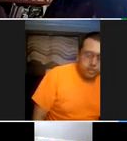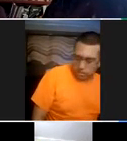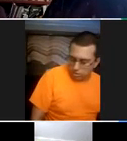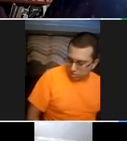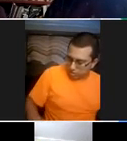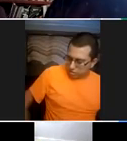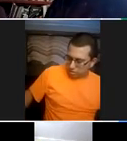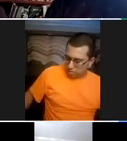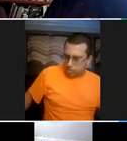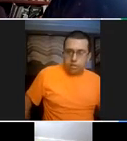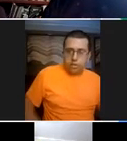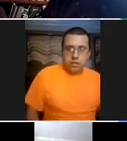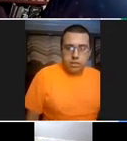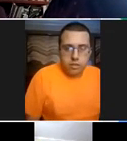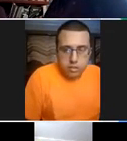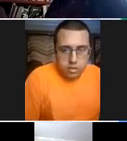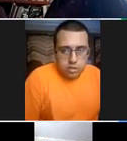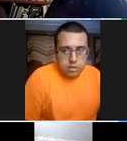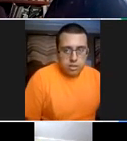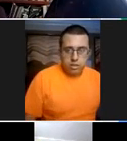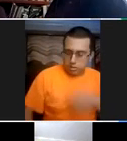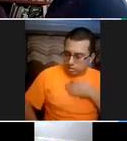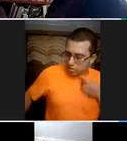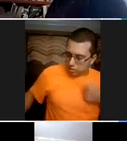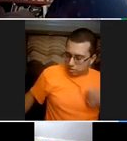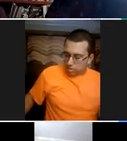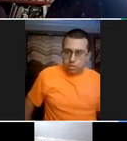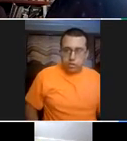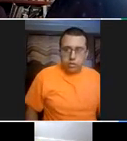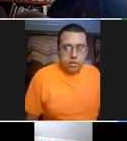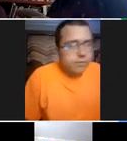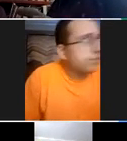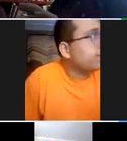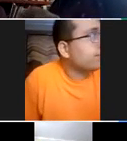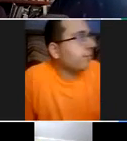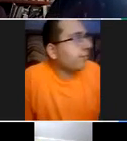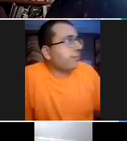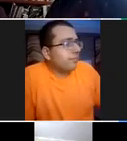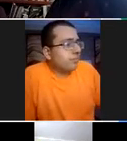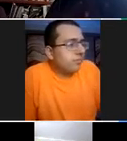Are the things of the flesh.